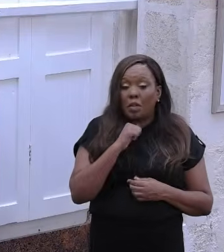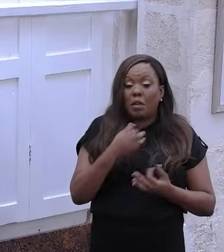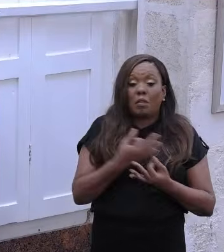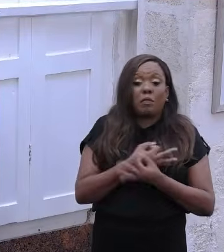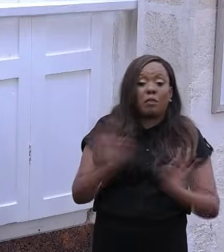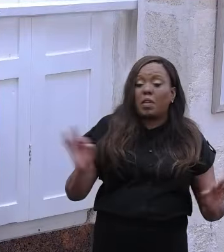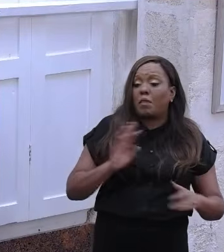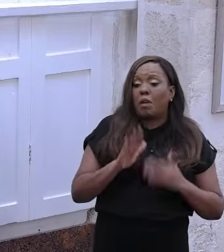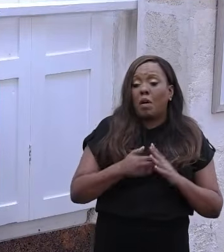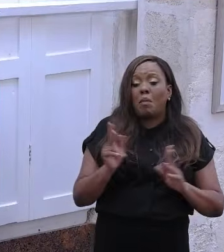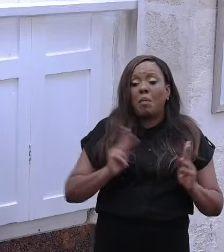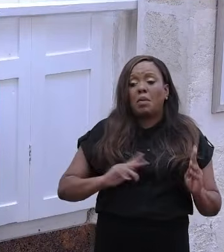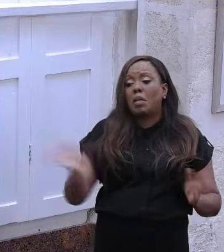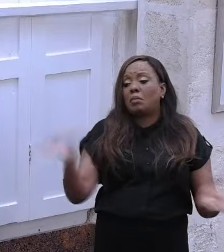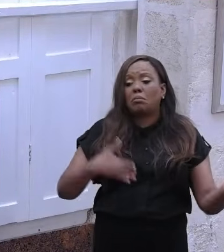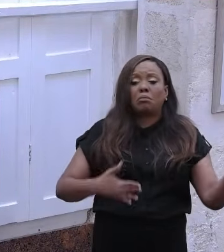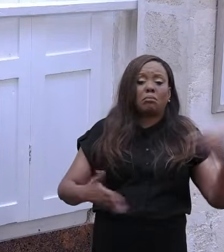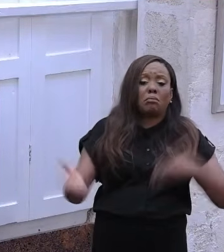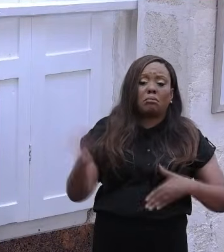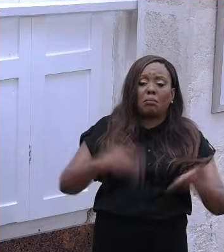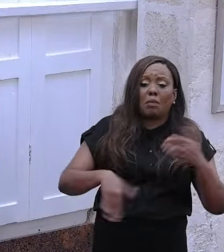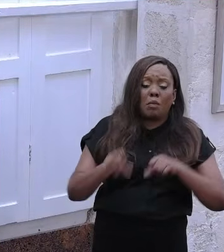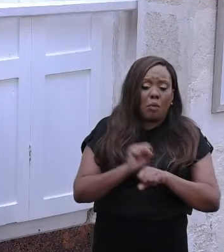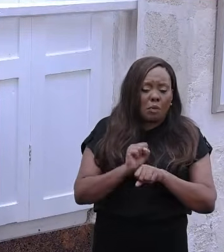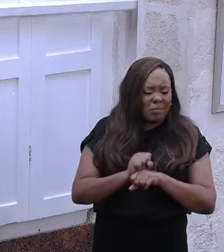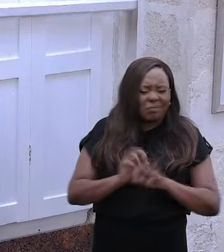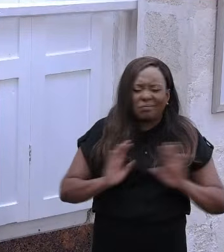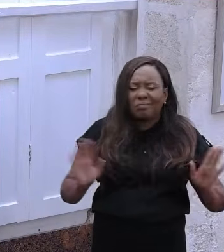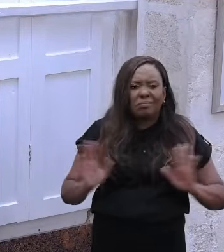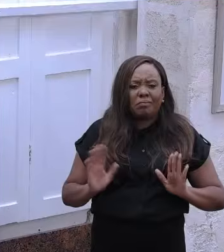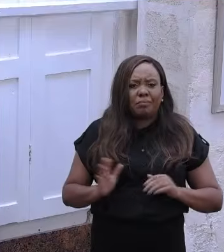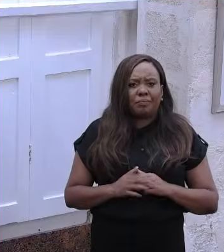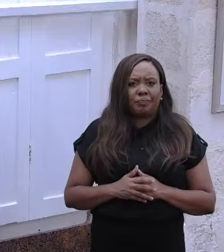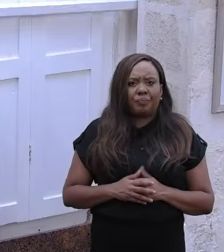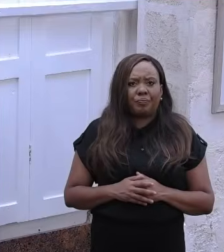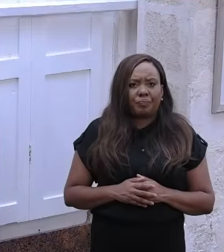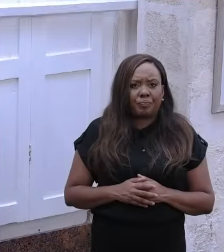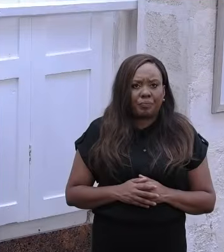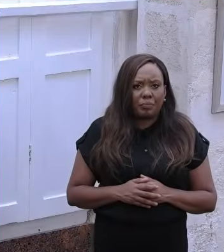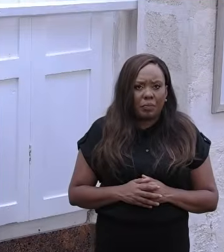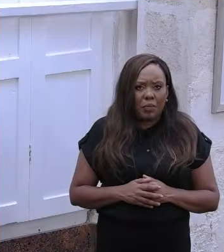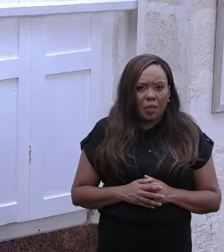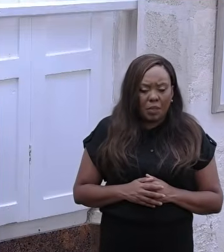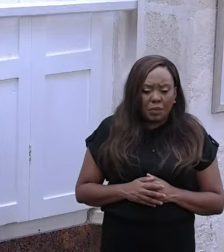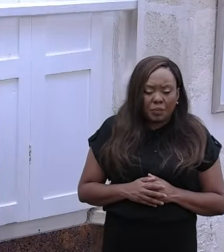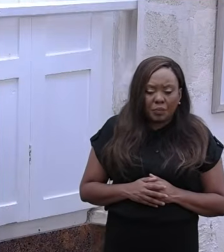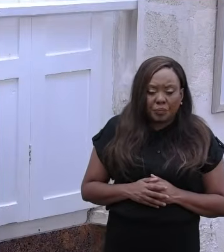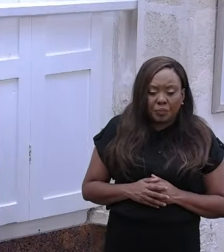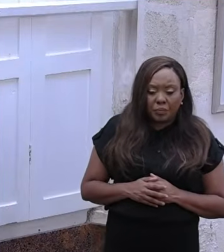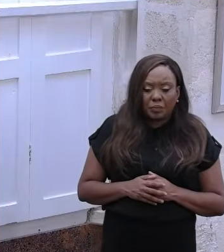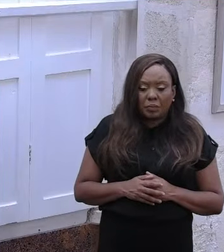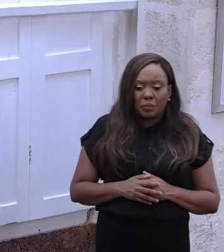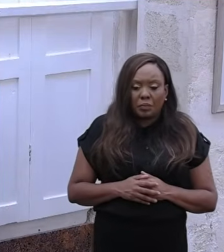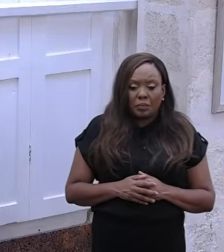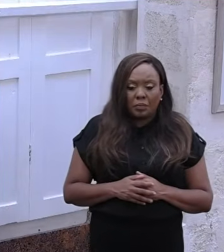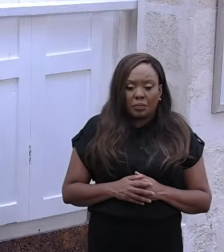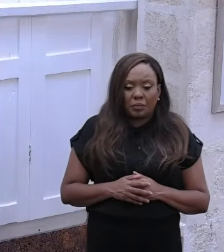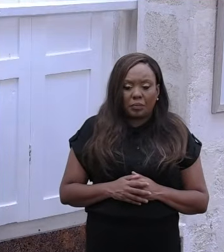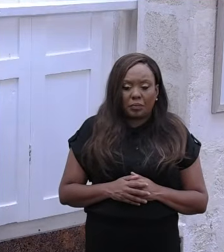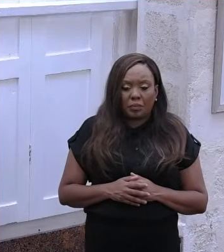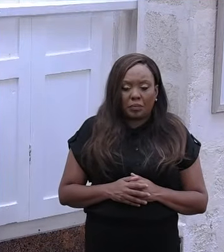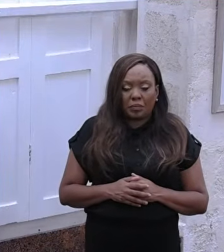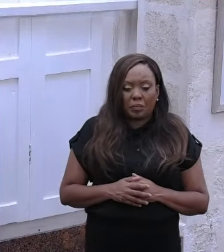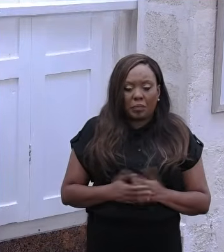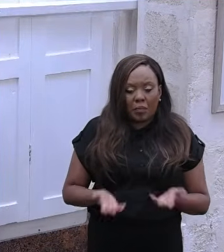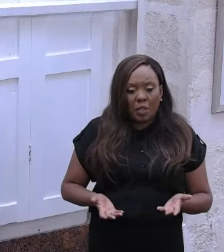belief. So my thing is the happy medium between the application of the existing rules,